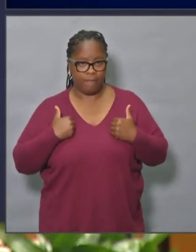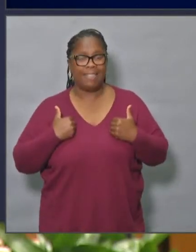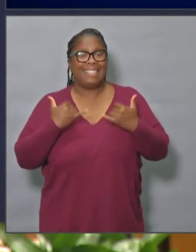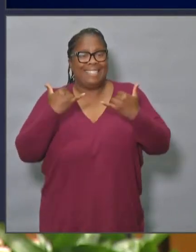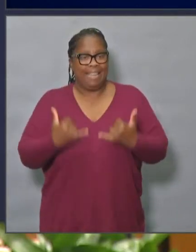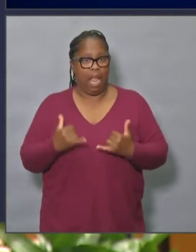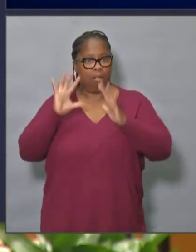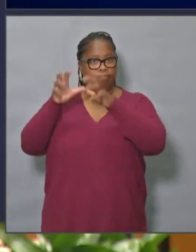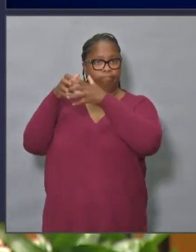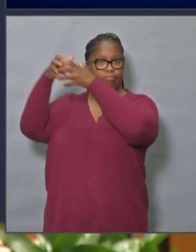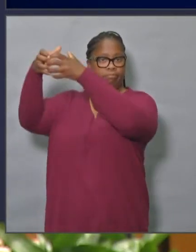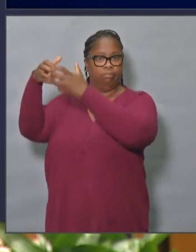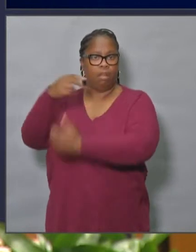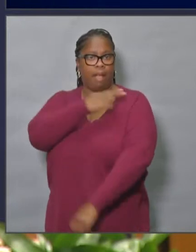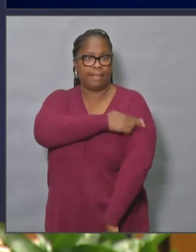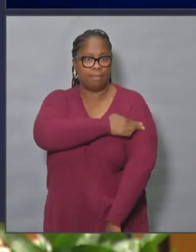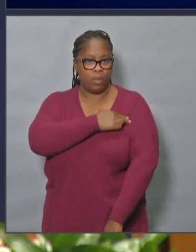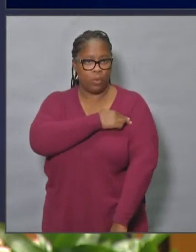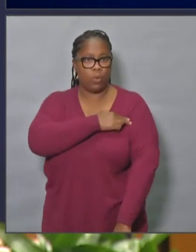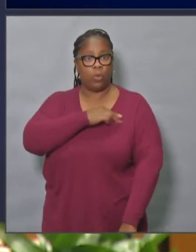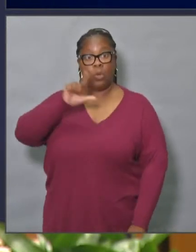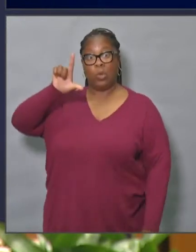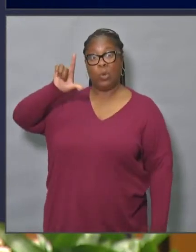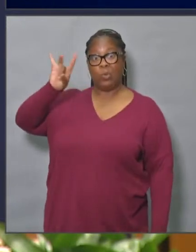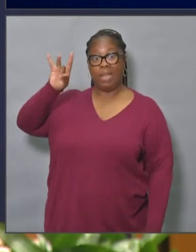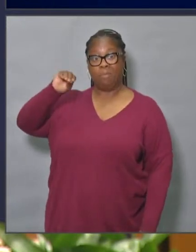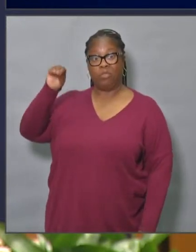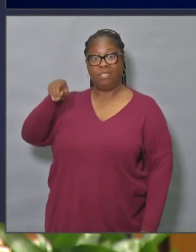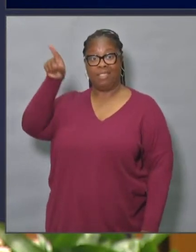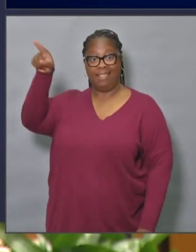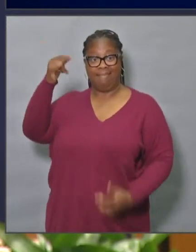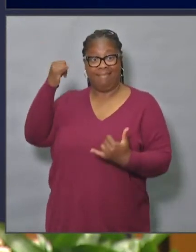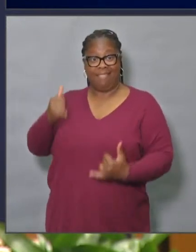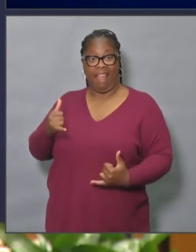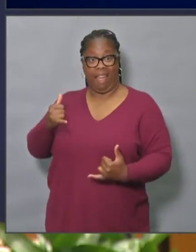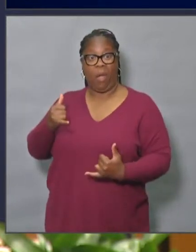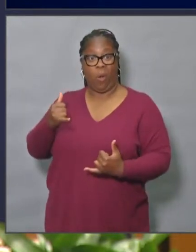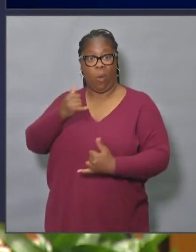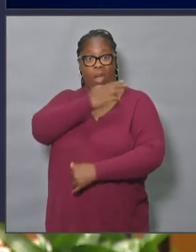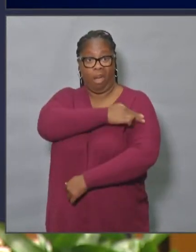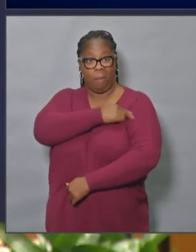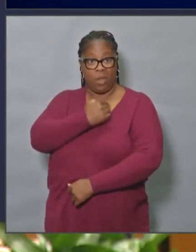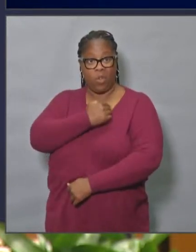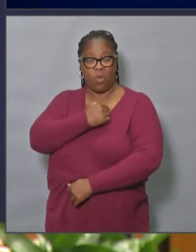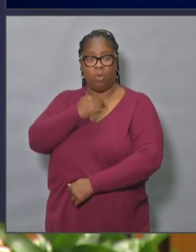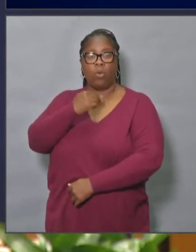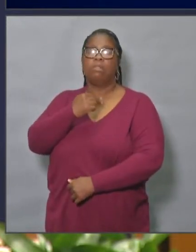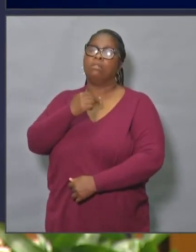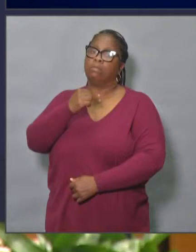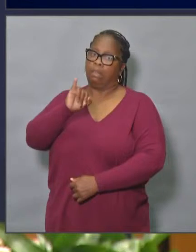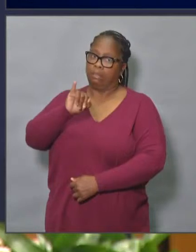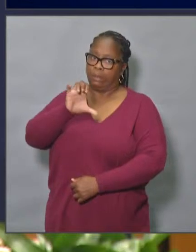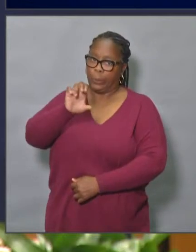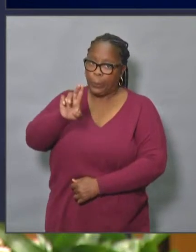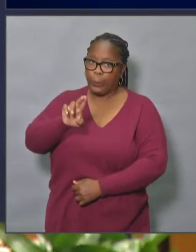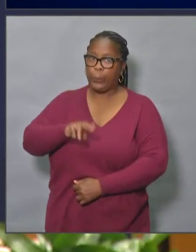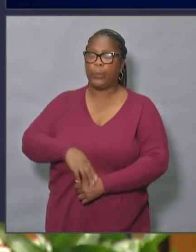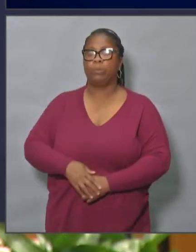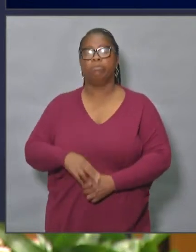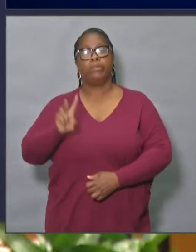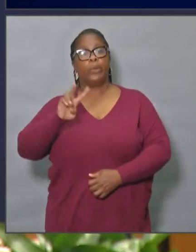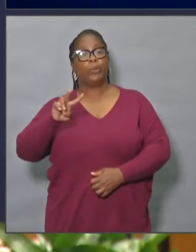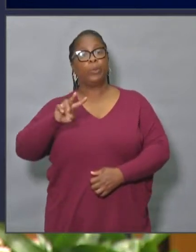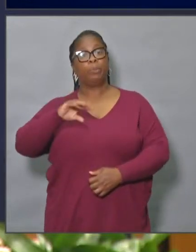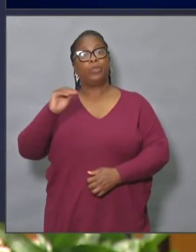are hospitalized. 28% of the people who are hospitalized are in the ICU, and 22% of the